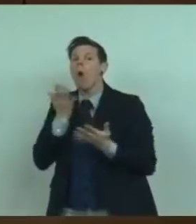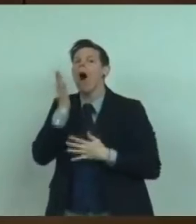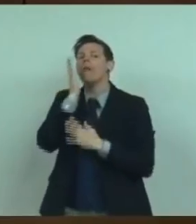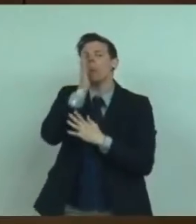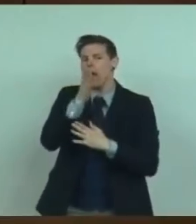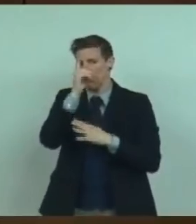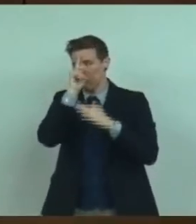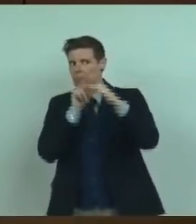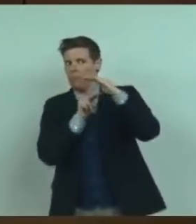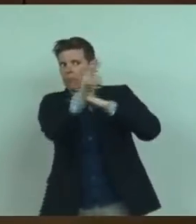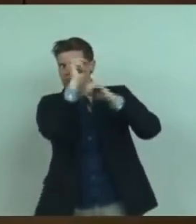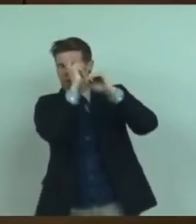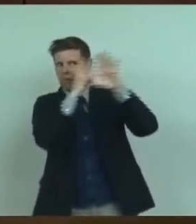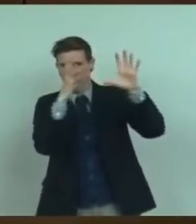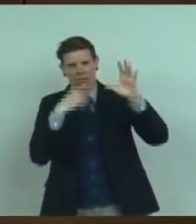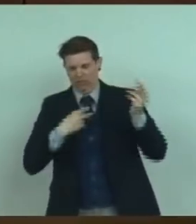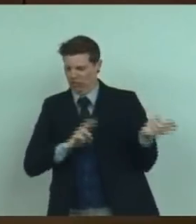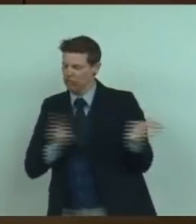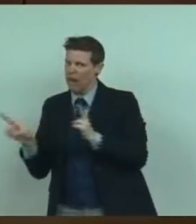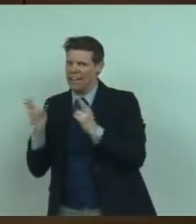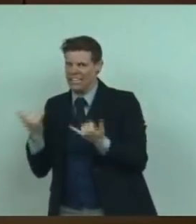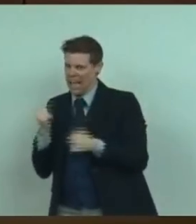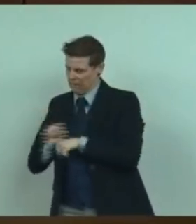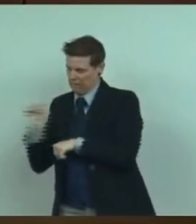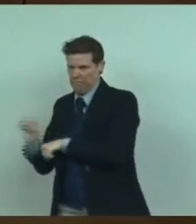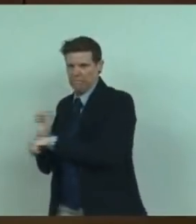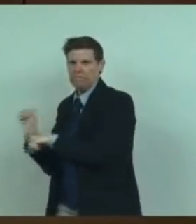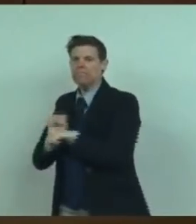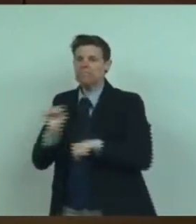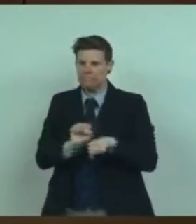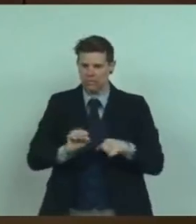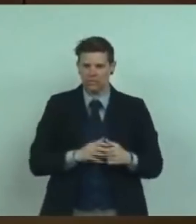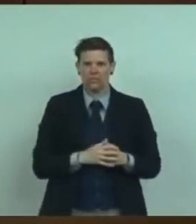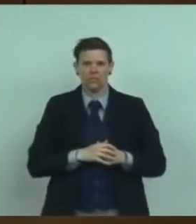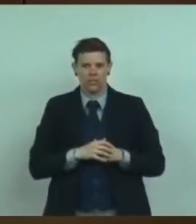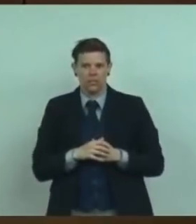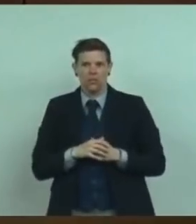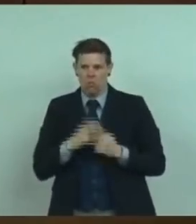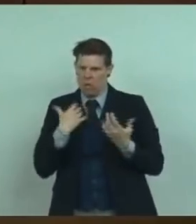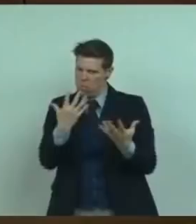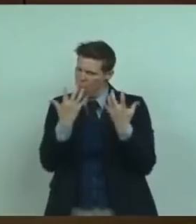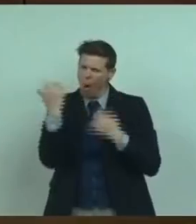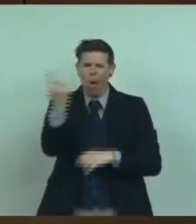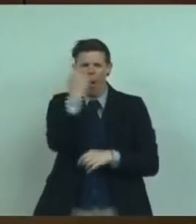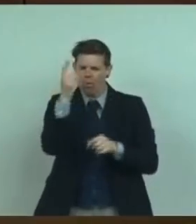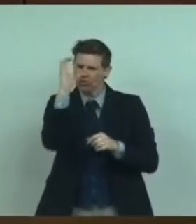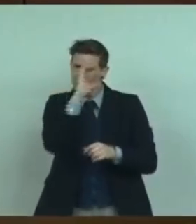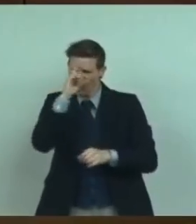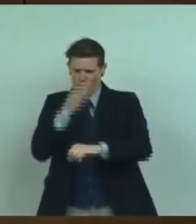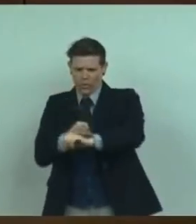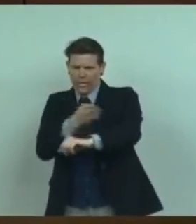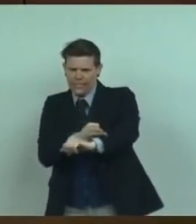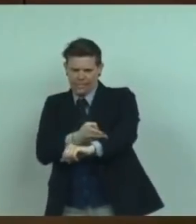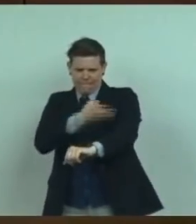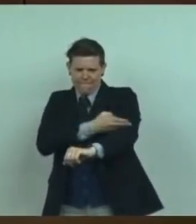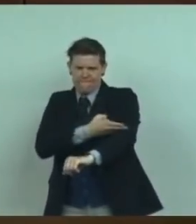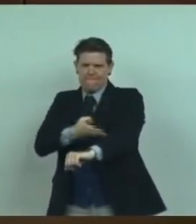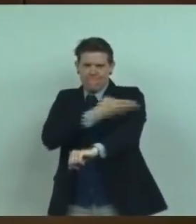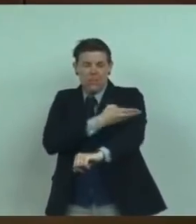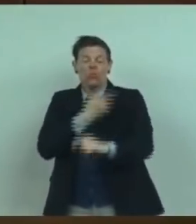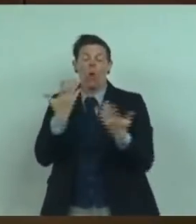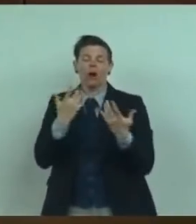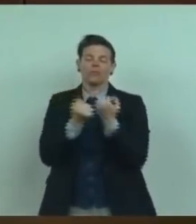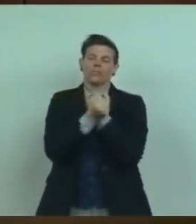to make sure that we're saving lives in the state of New Mexico. So I wanted to give you a sense that things are in fact occurring,